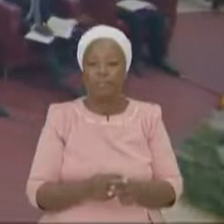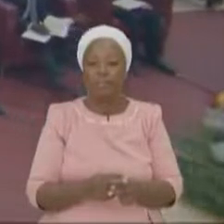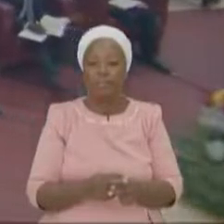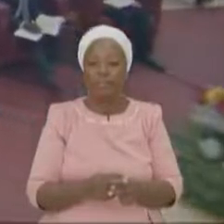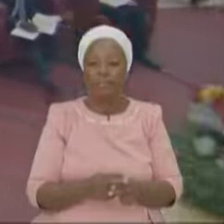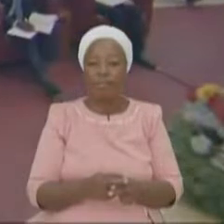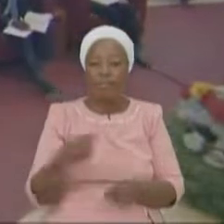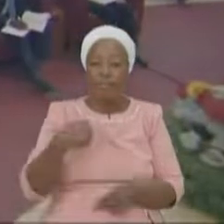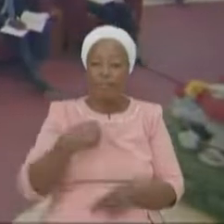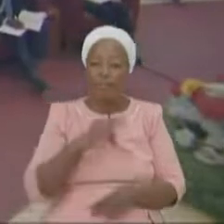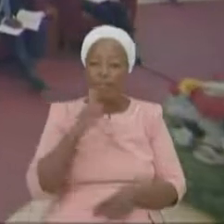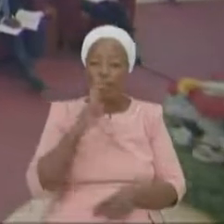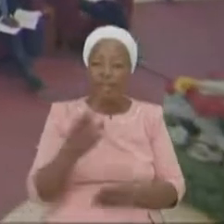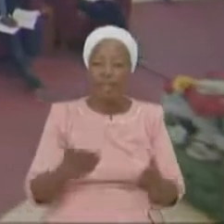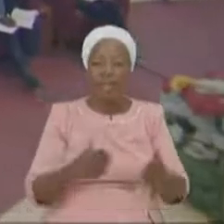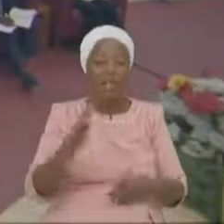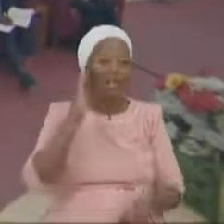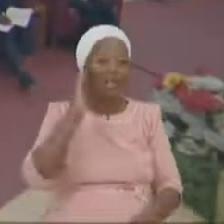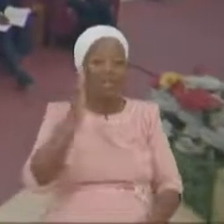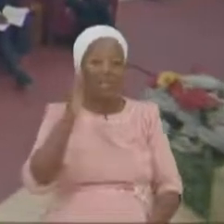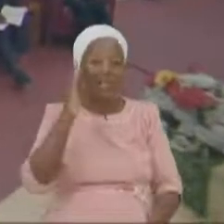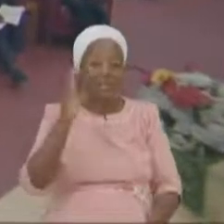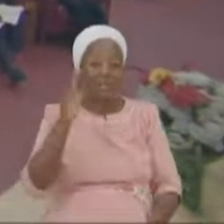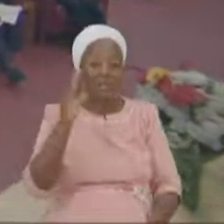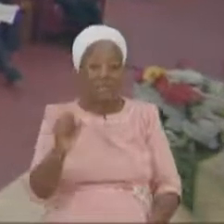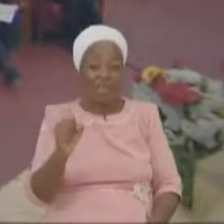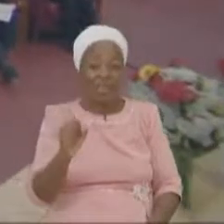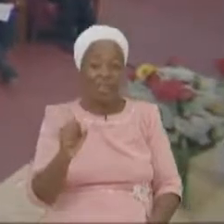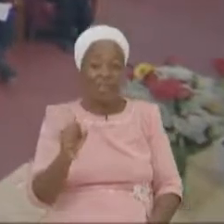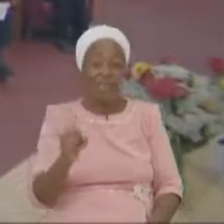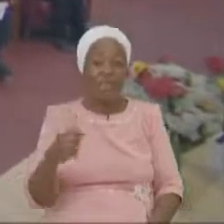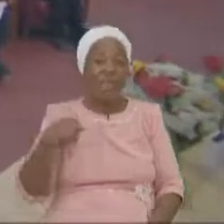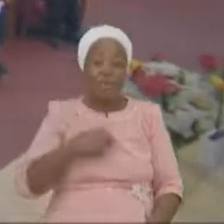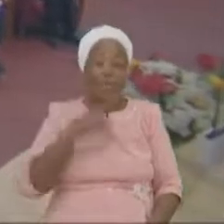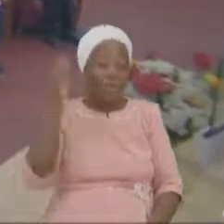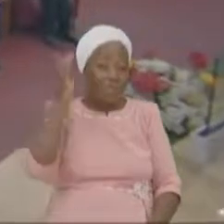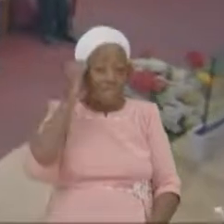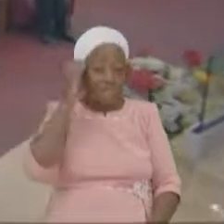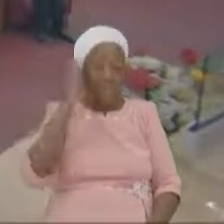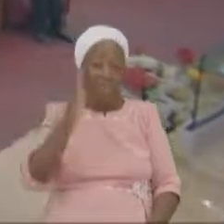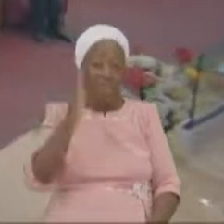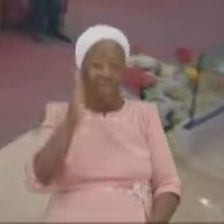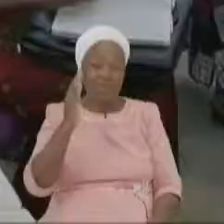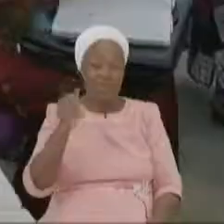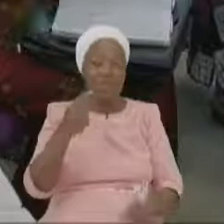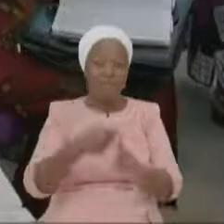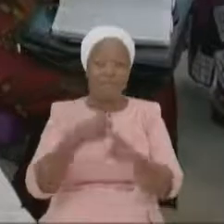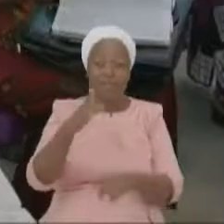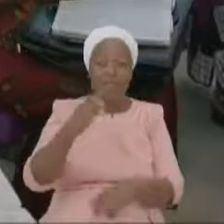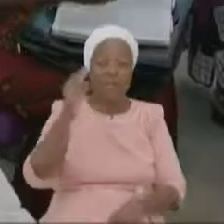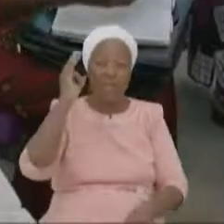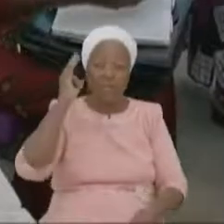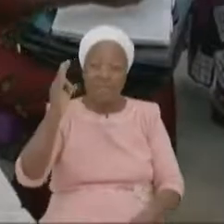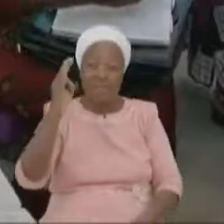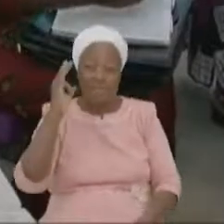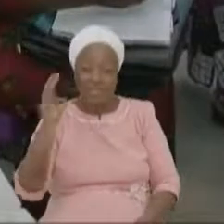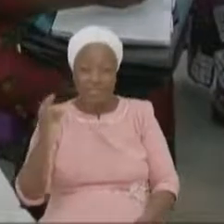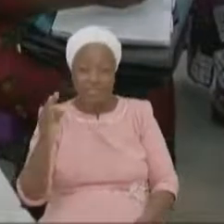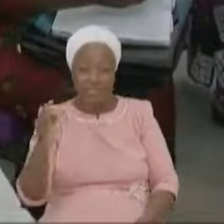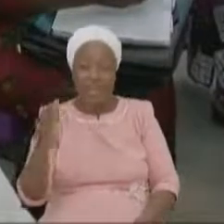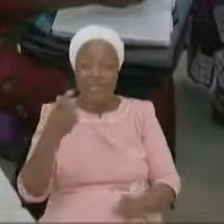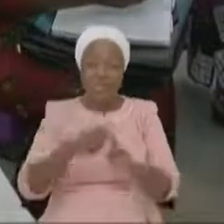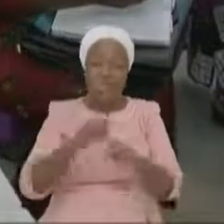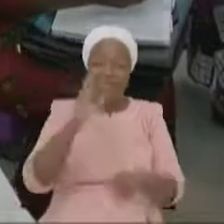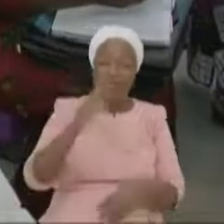We'll hear testimonies from your outreaches, from your evangelism, from